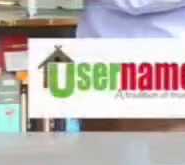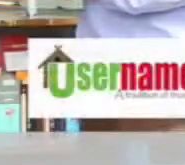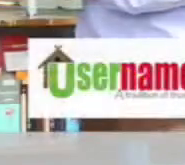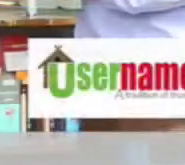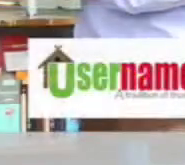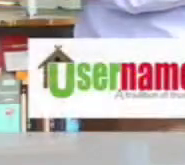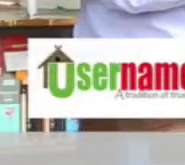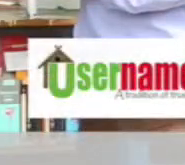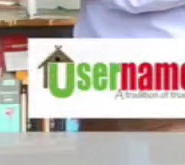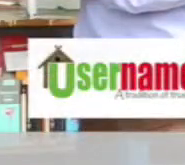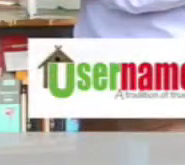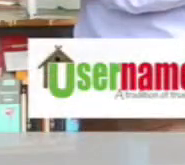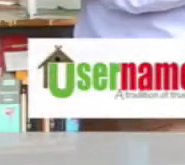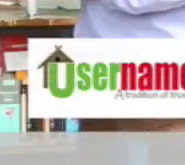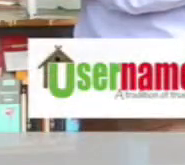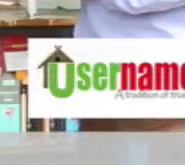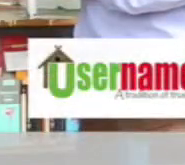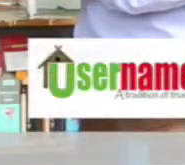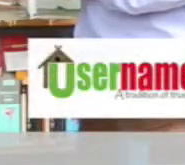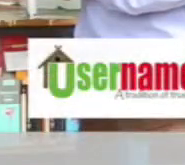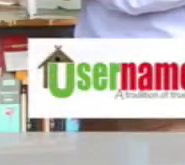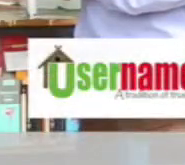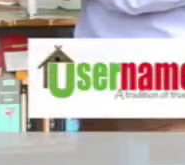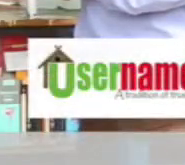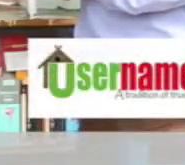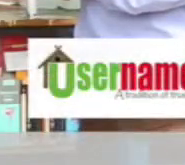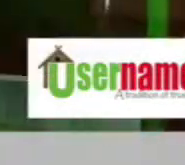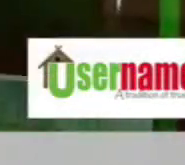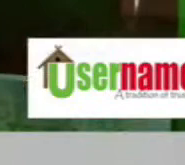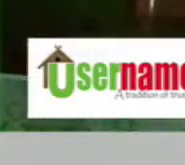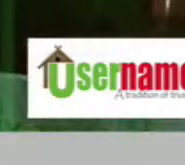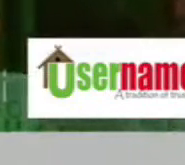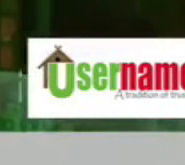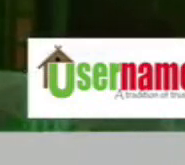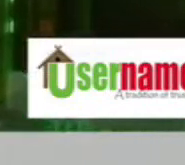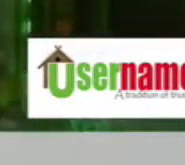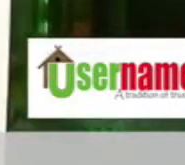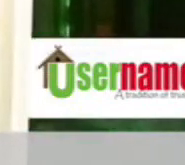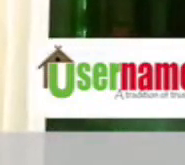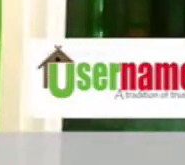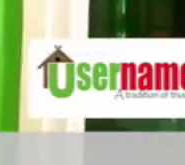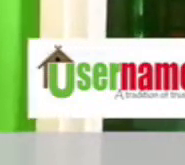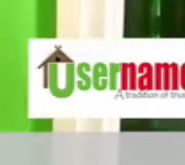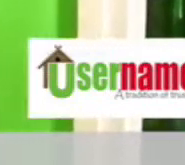In business news, Safaricom announces a drop in profit in the last financial year. Details come.